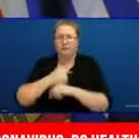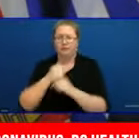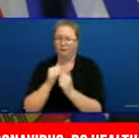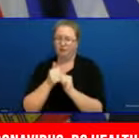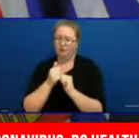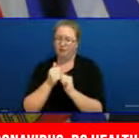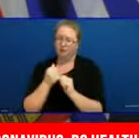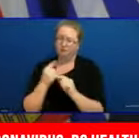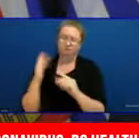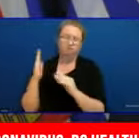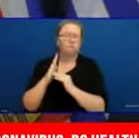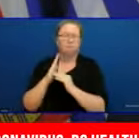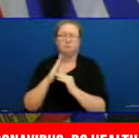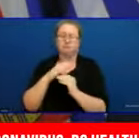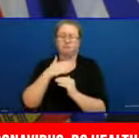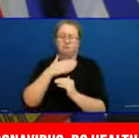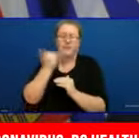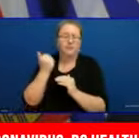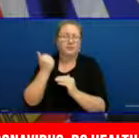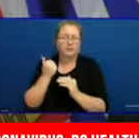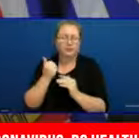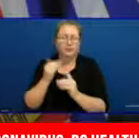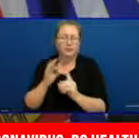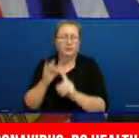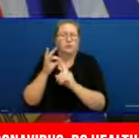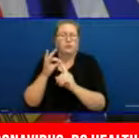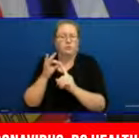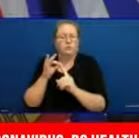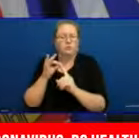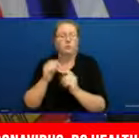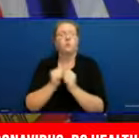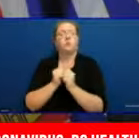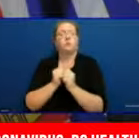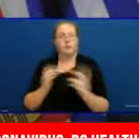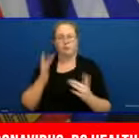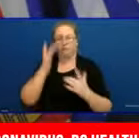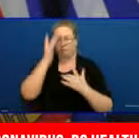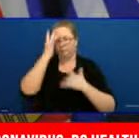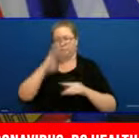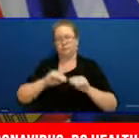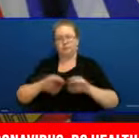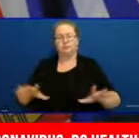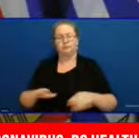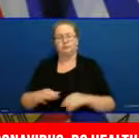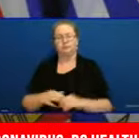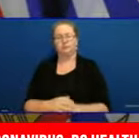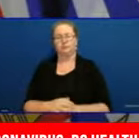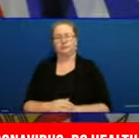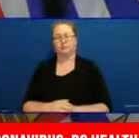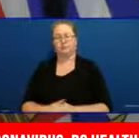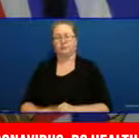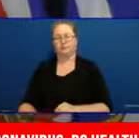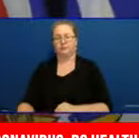together in the ways we have before, but appreciating what these events can mean to us in our lives.